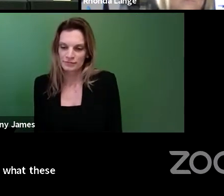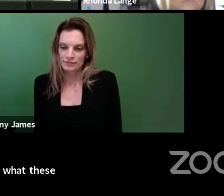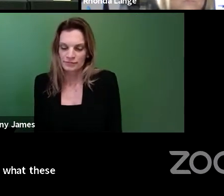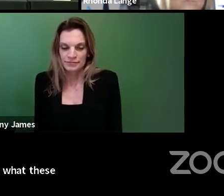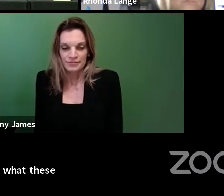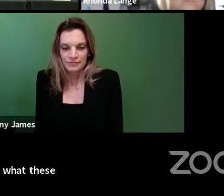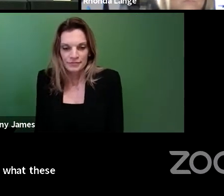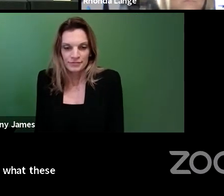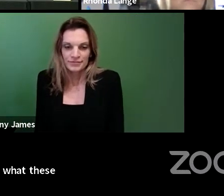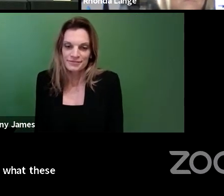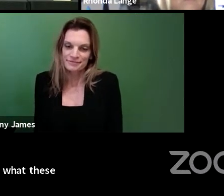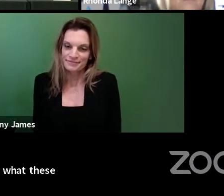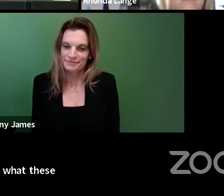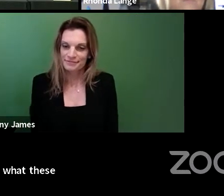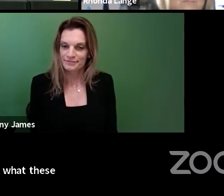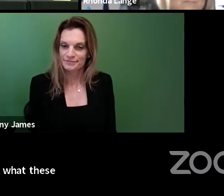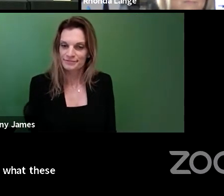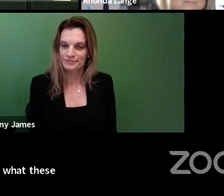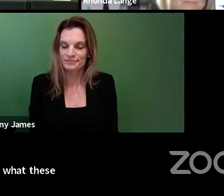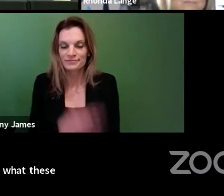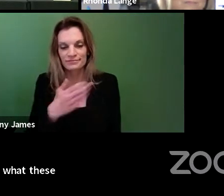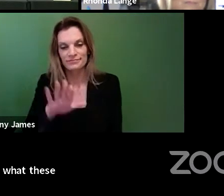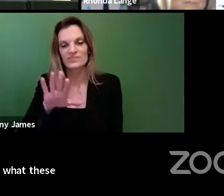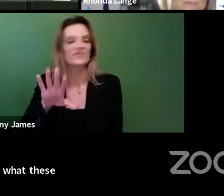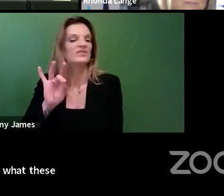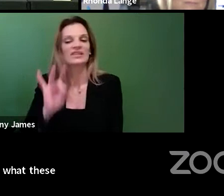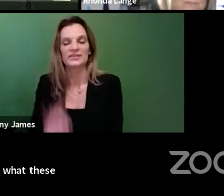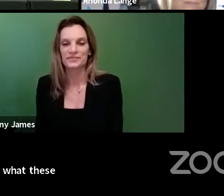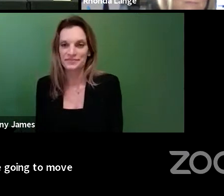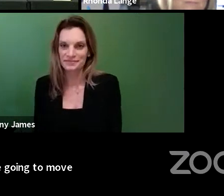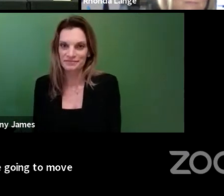We are going to move to 58.